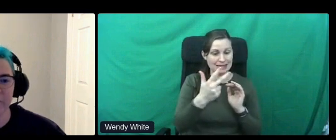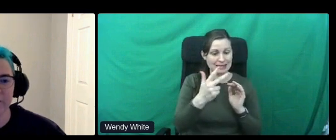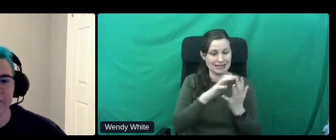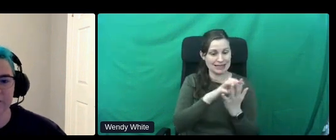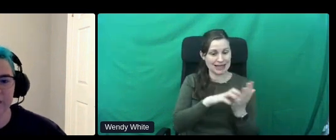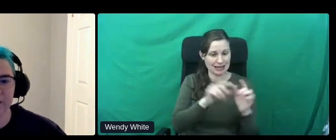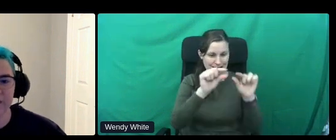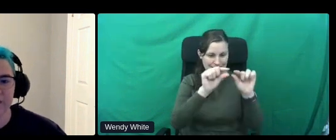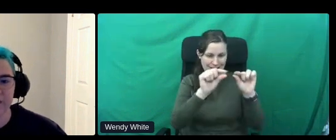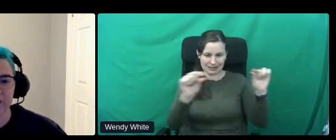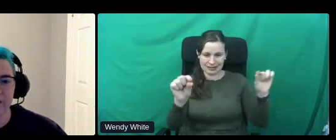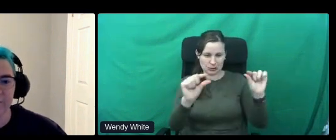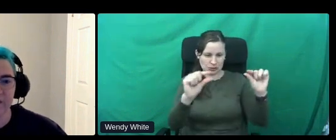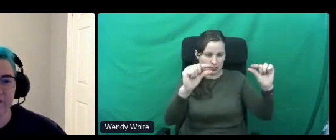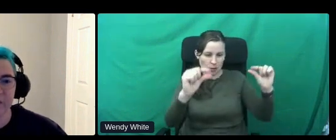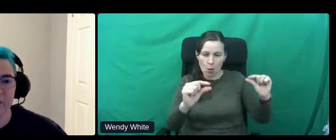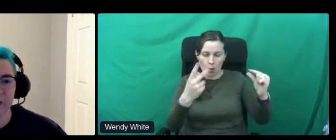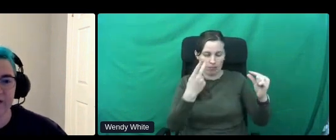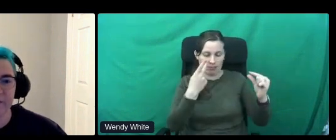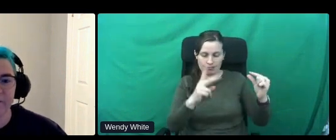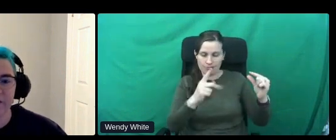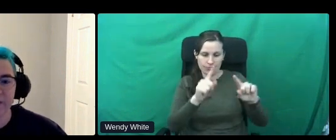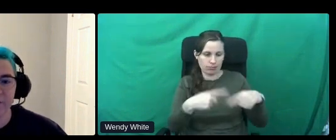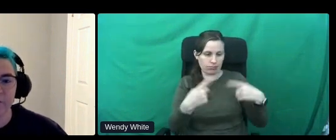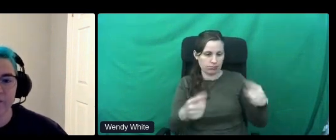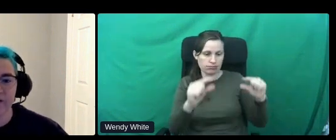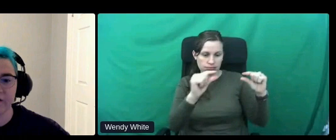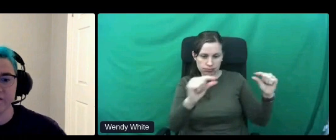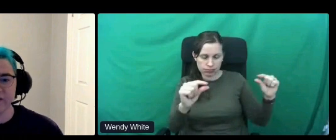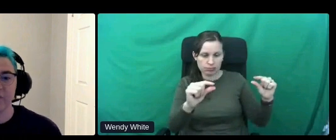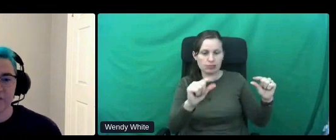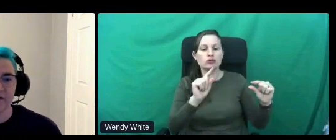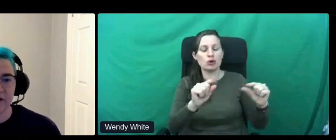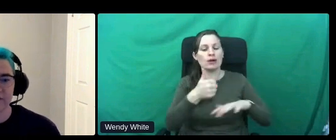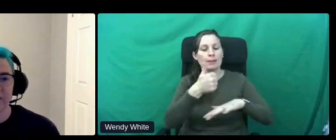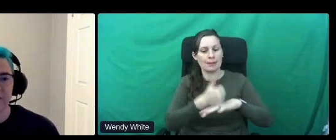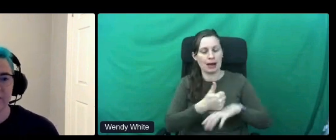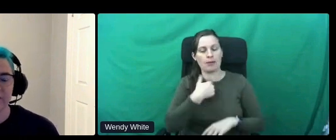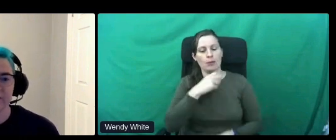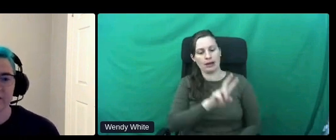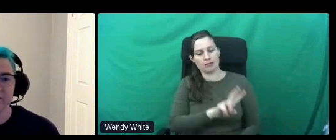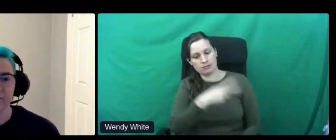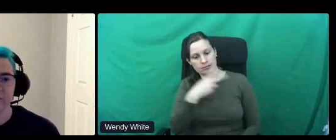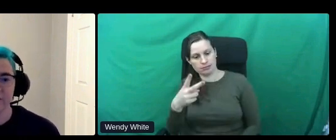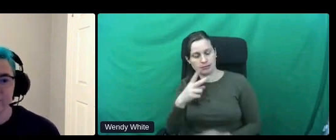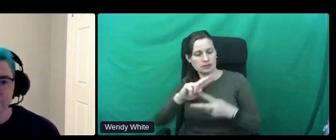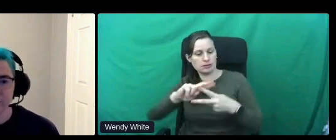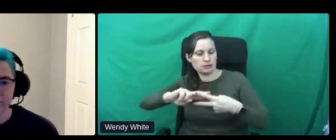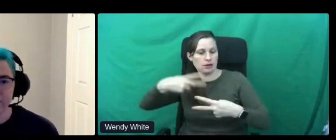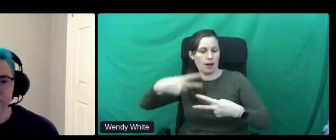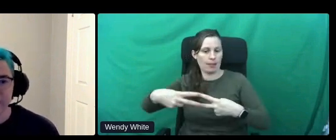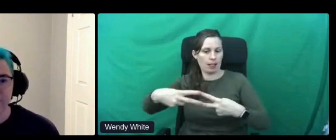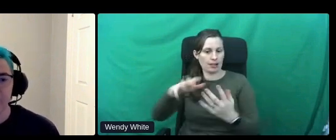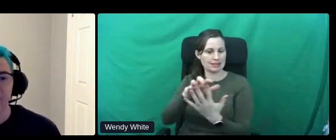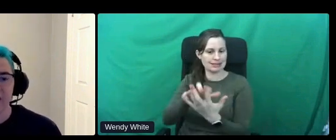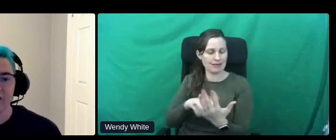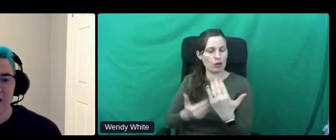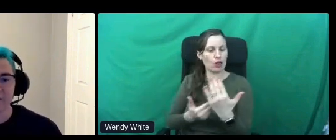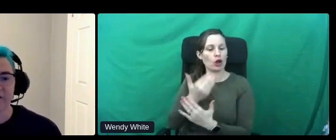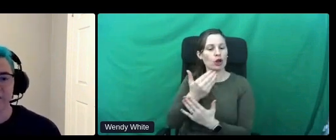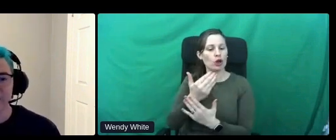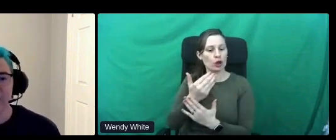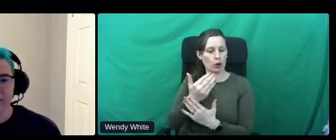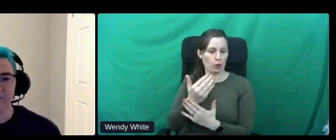barely readable on the screen. So as a minimum, we doubled our text size for the new default, and then we